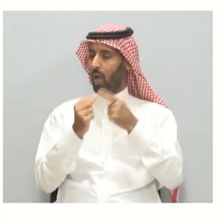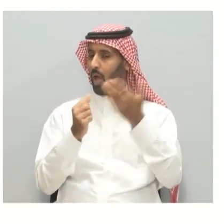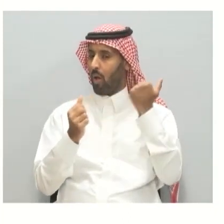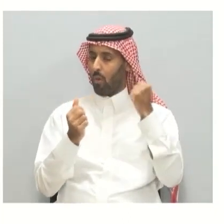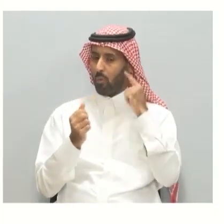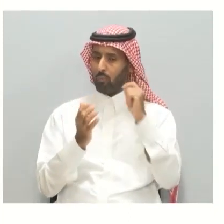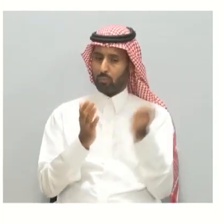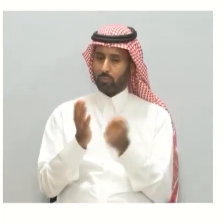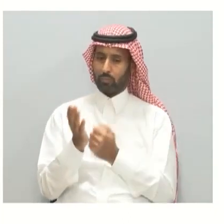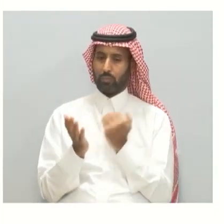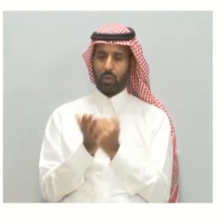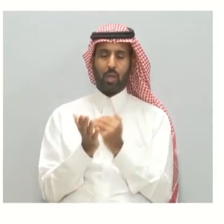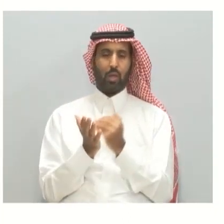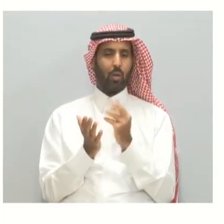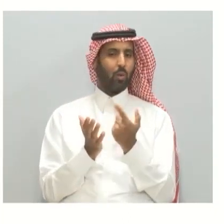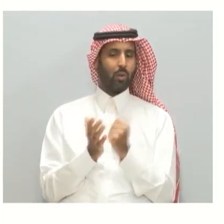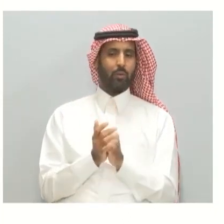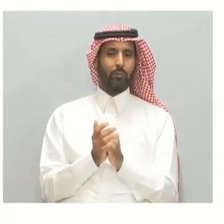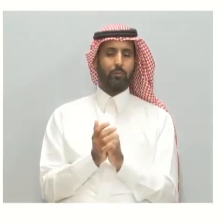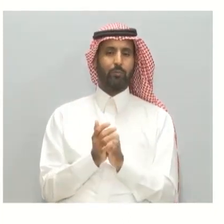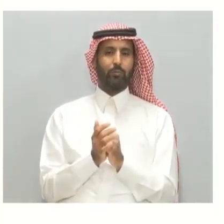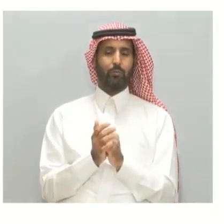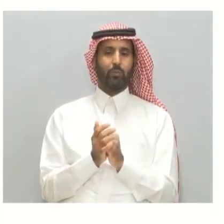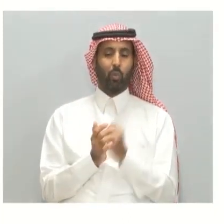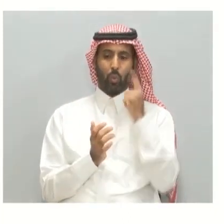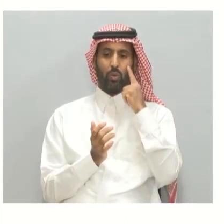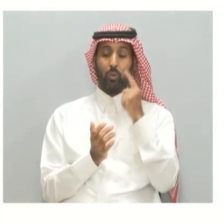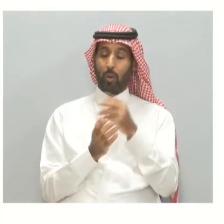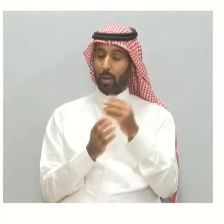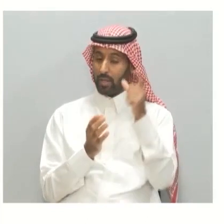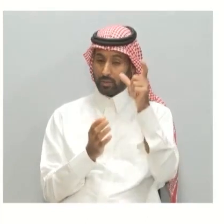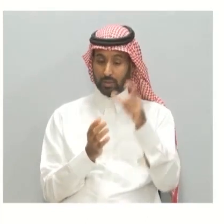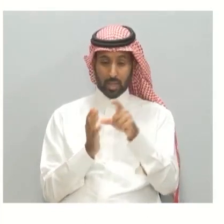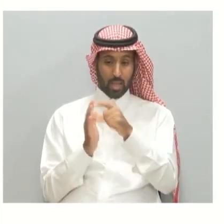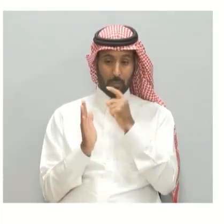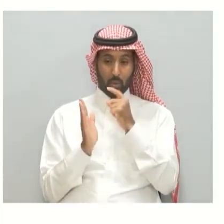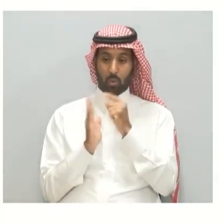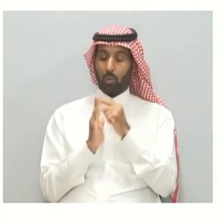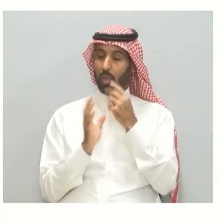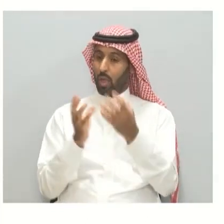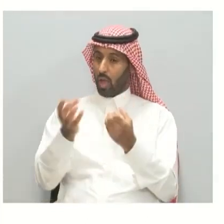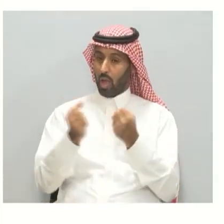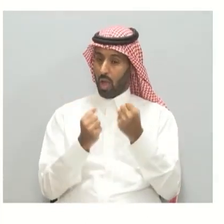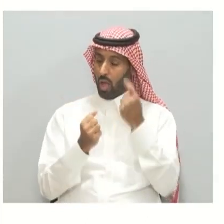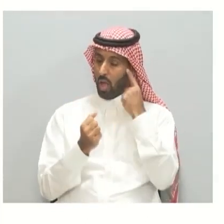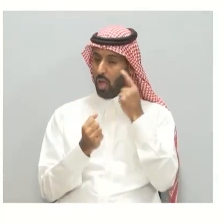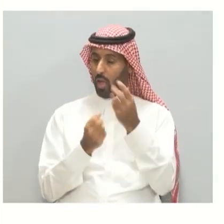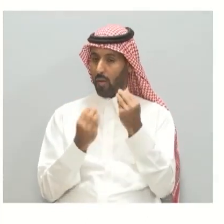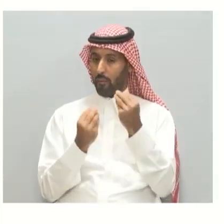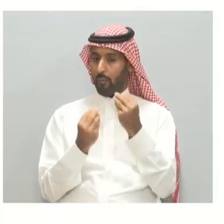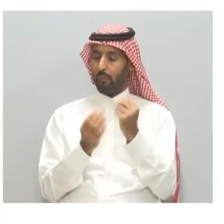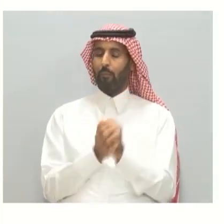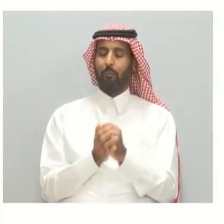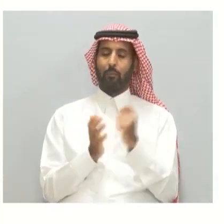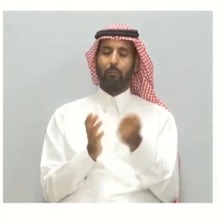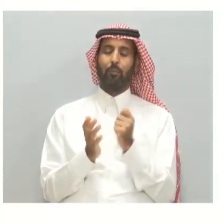essay. Take notes about what you know about the topic and collect some information. Note